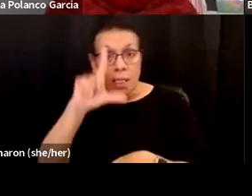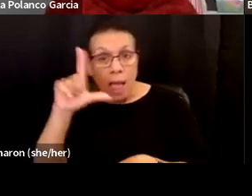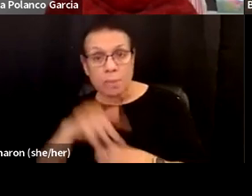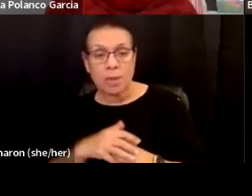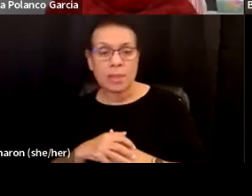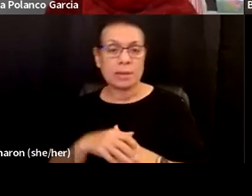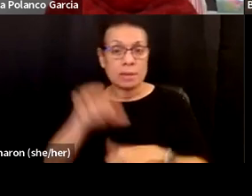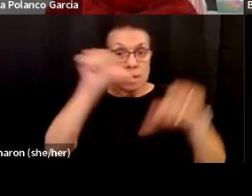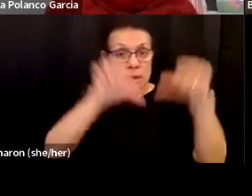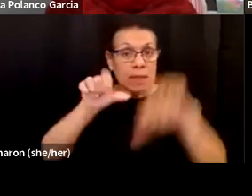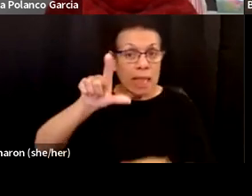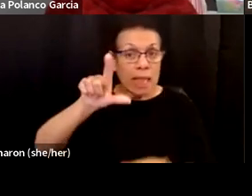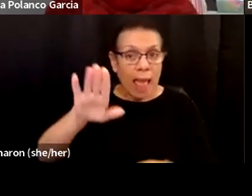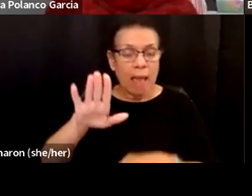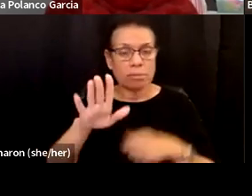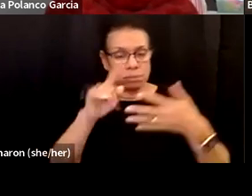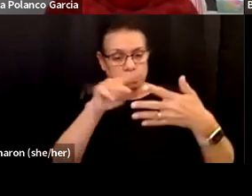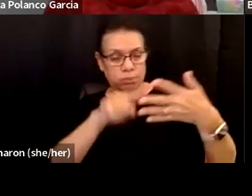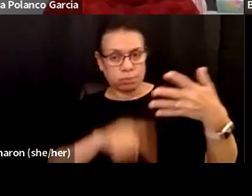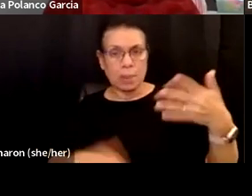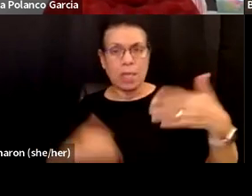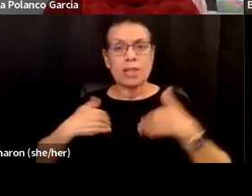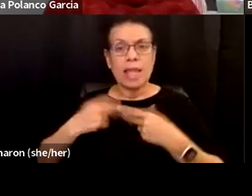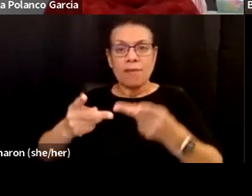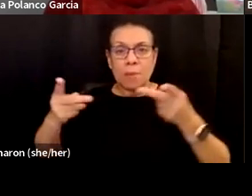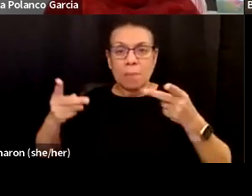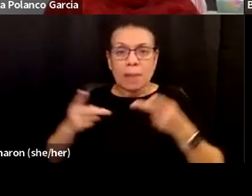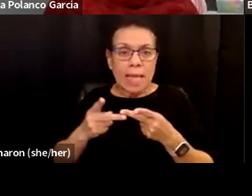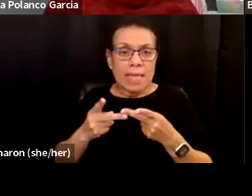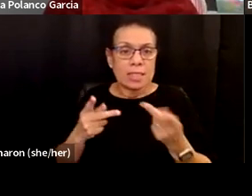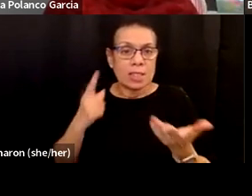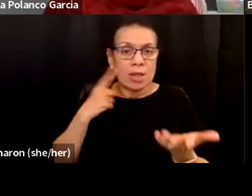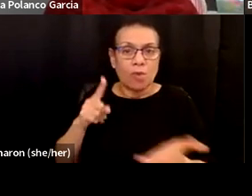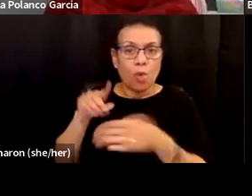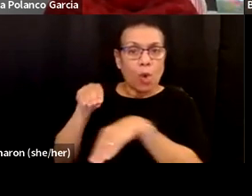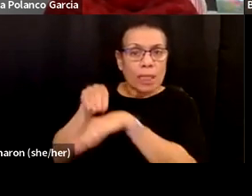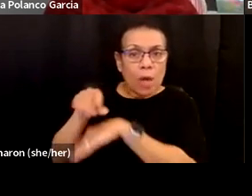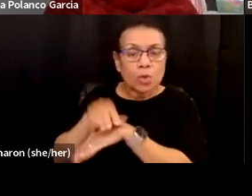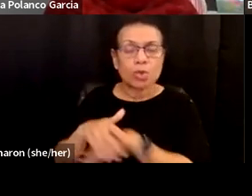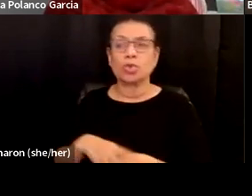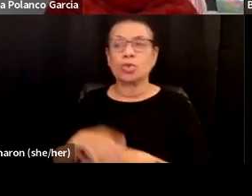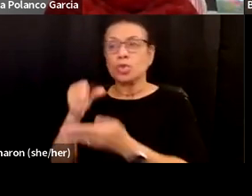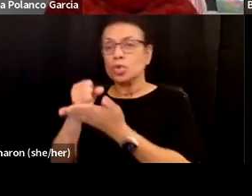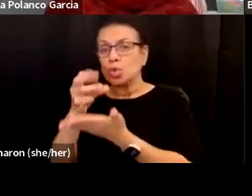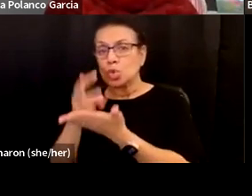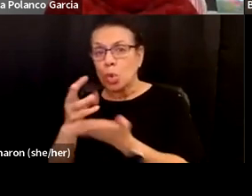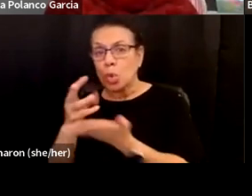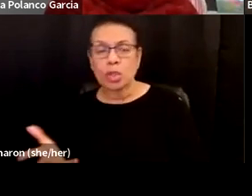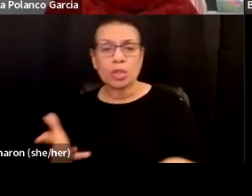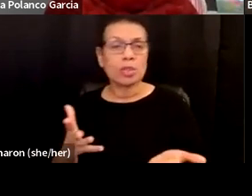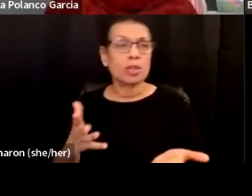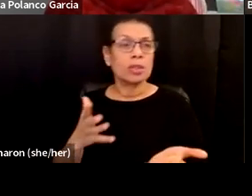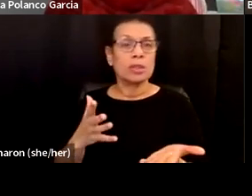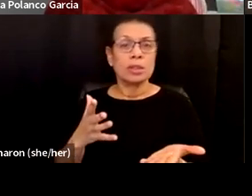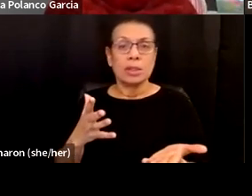labs um you know therapeutic spaces or anything you know spaces for counselors social workers hub school clinics